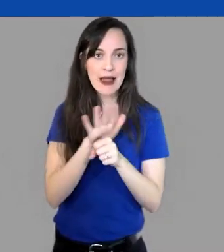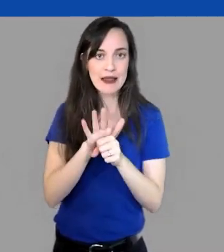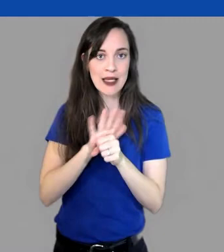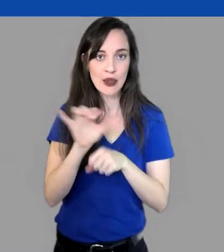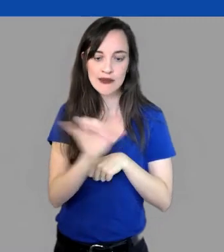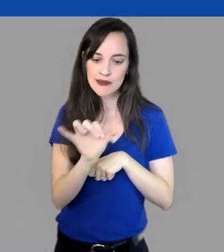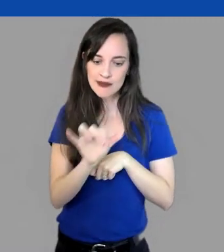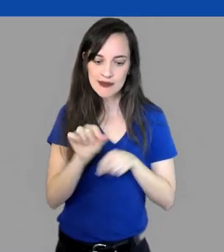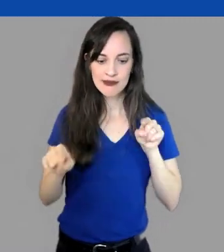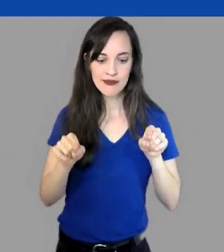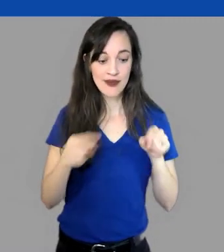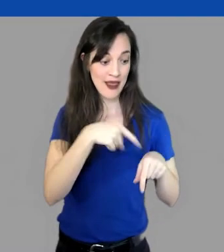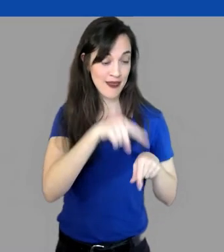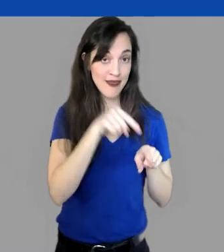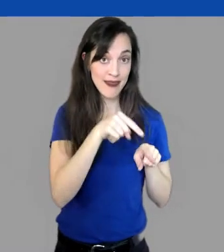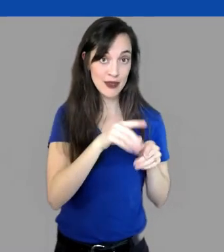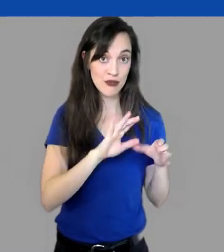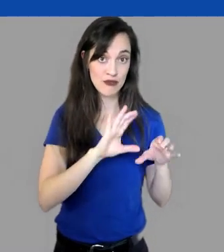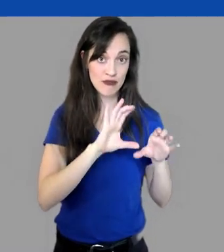culture